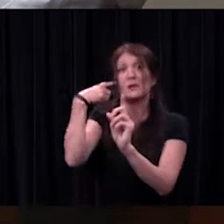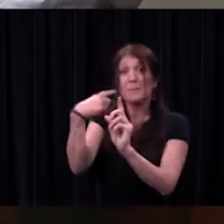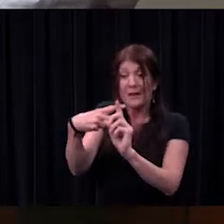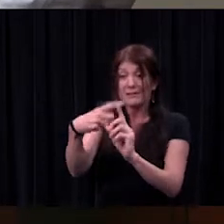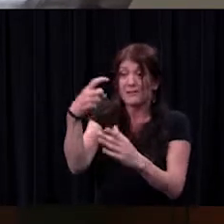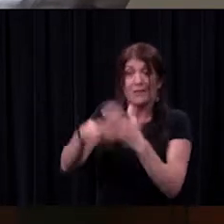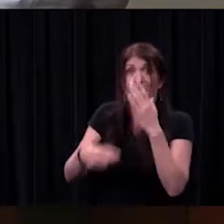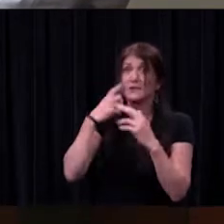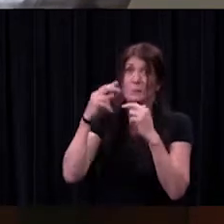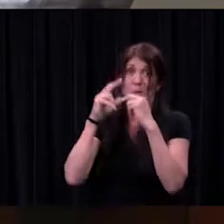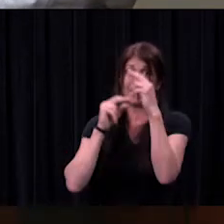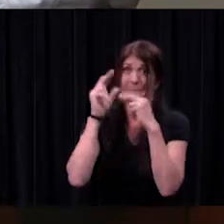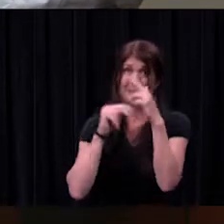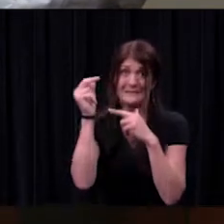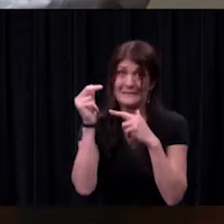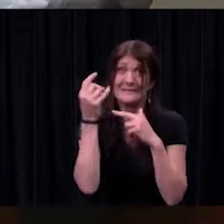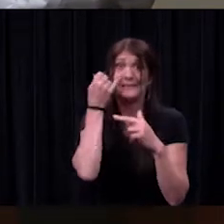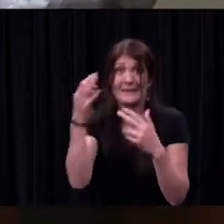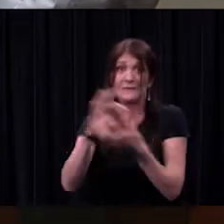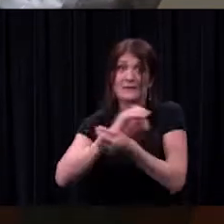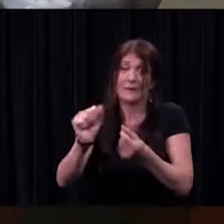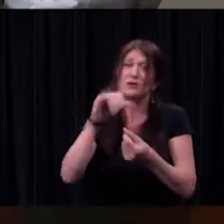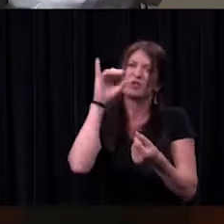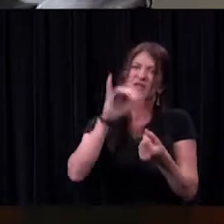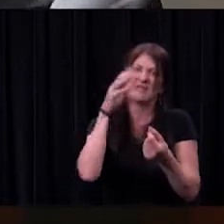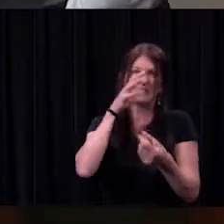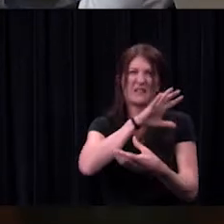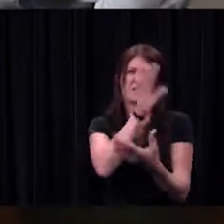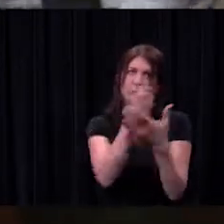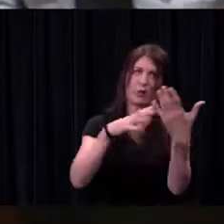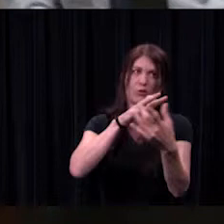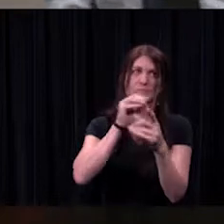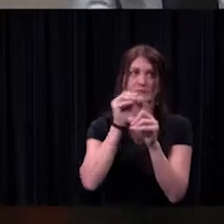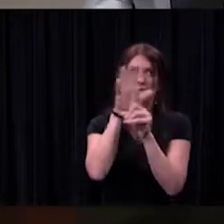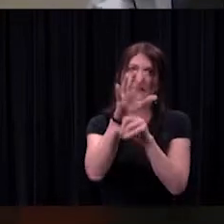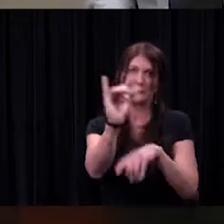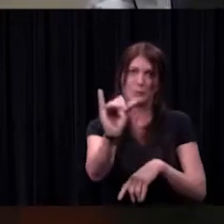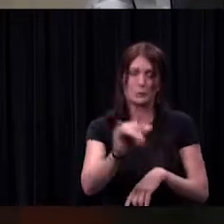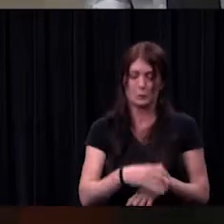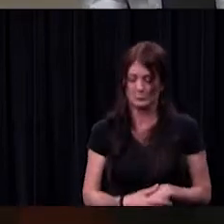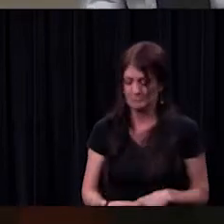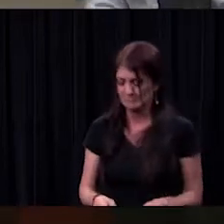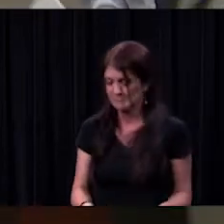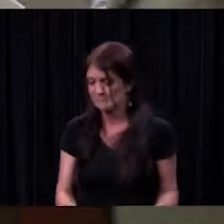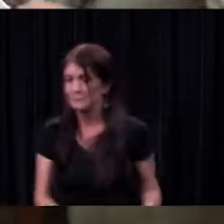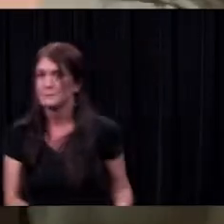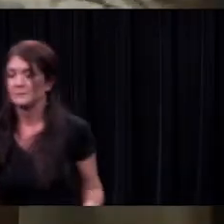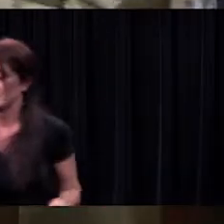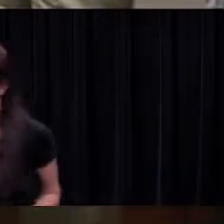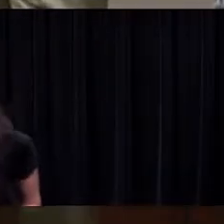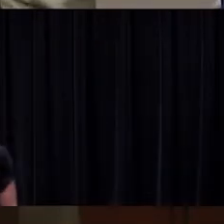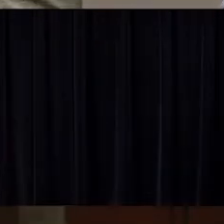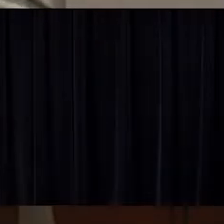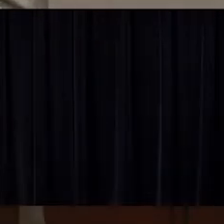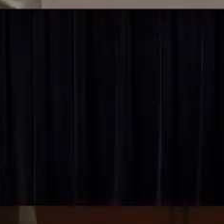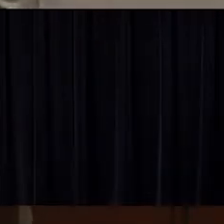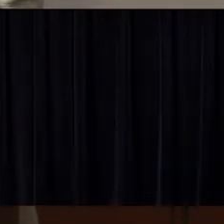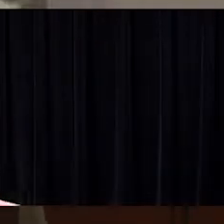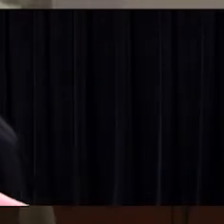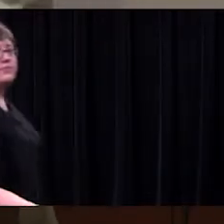is also a factor. James Charlesworth